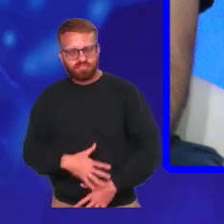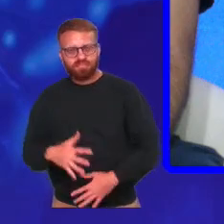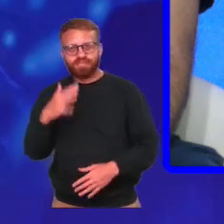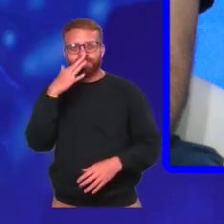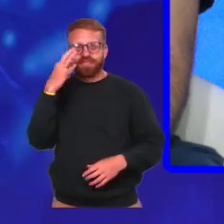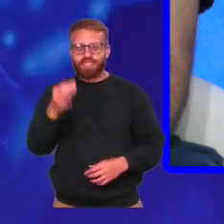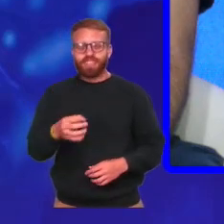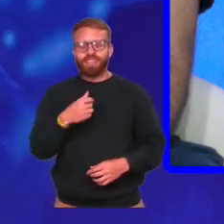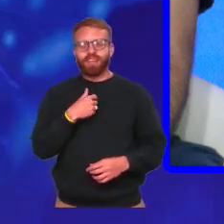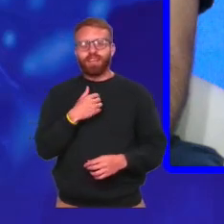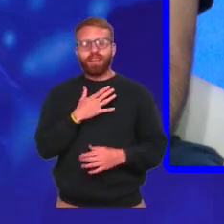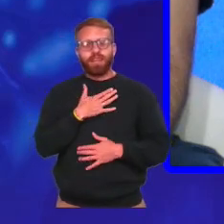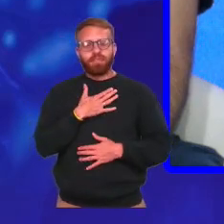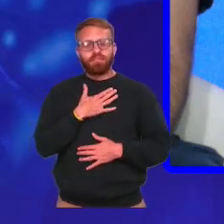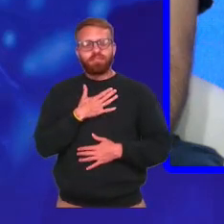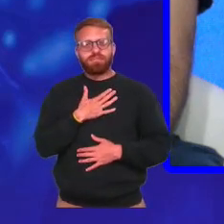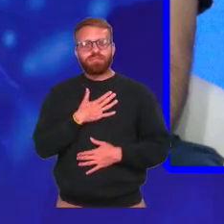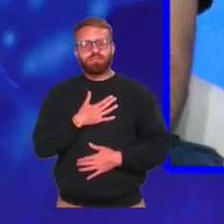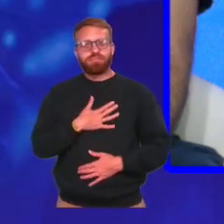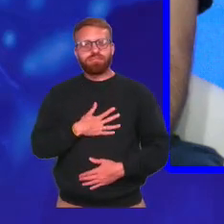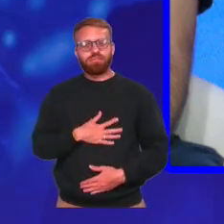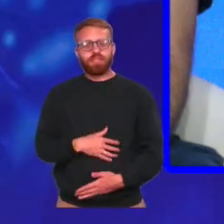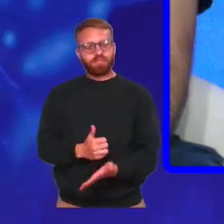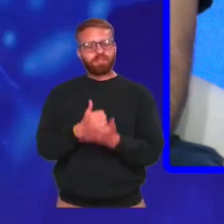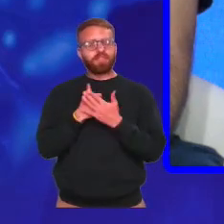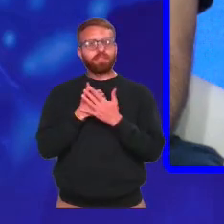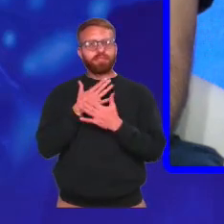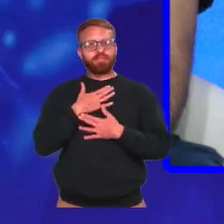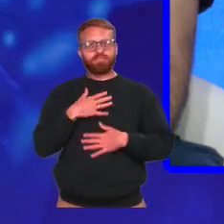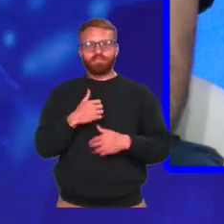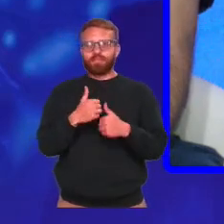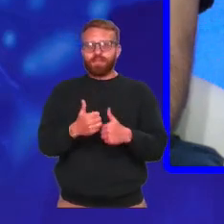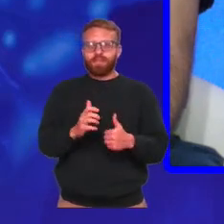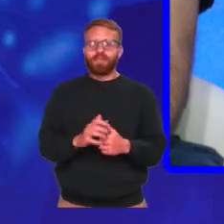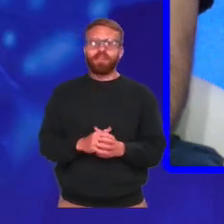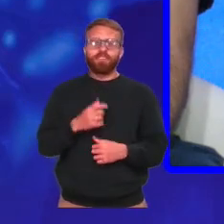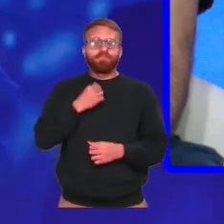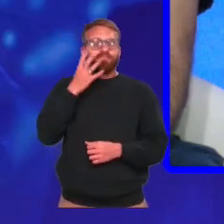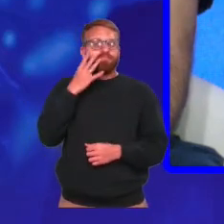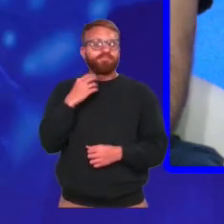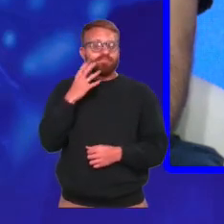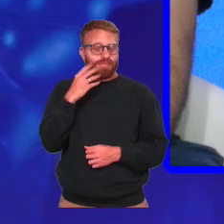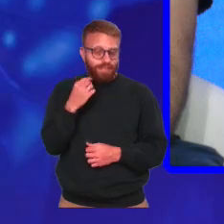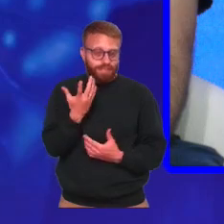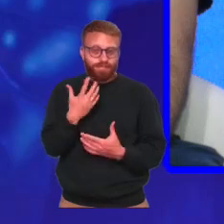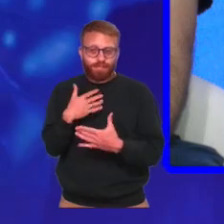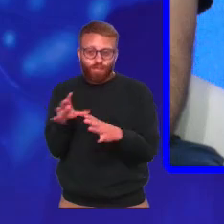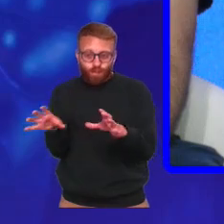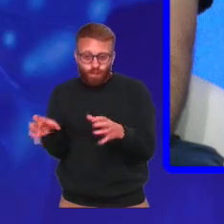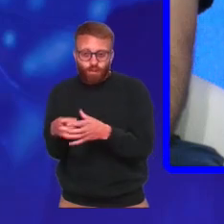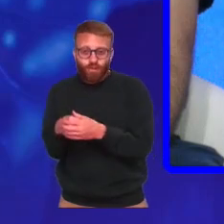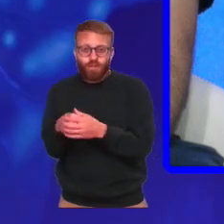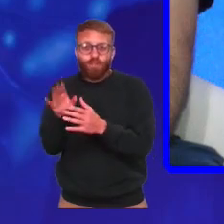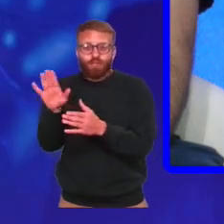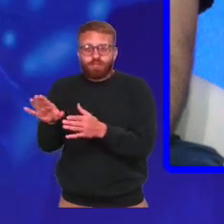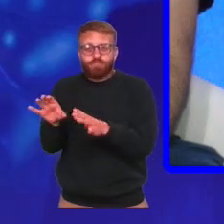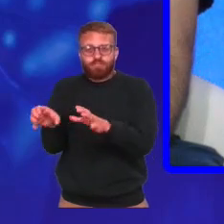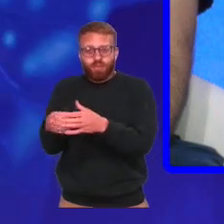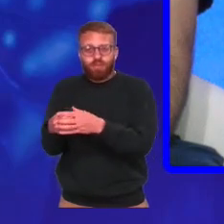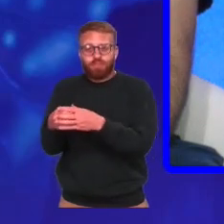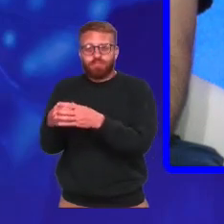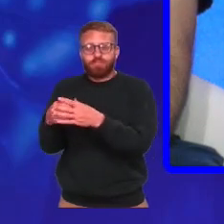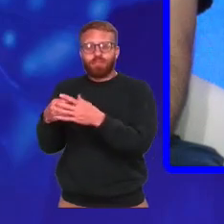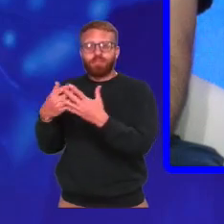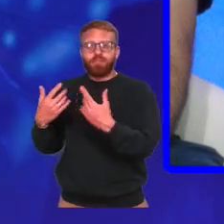like a really like integral experience of being part of this like global team, you know, and like. We have our friends in Malaysia,